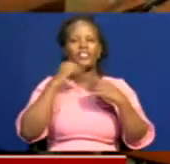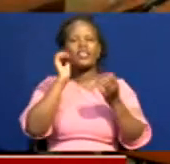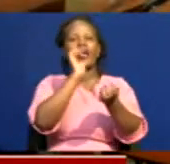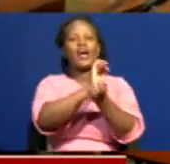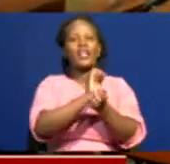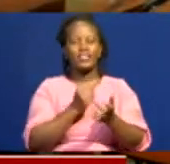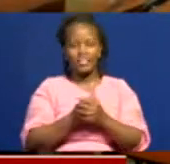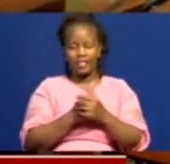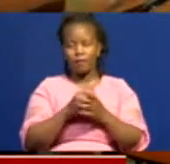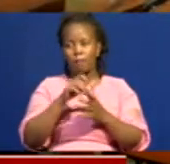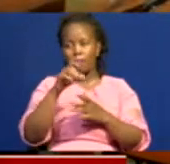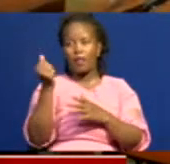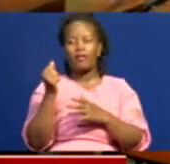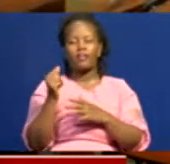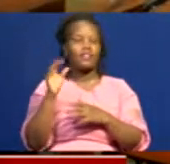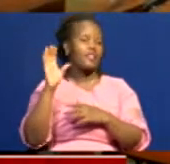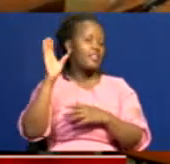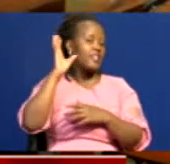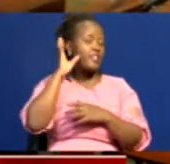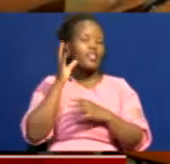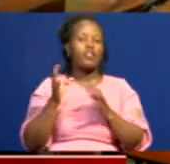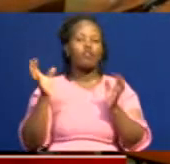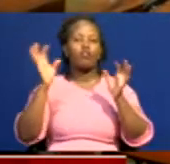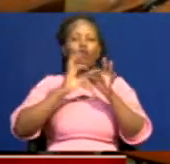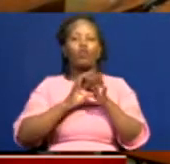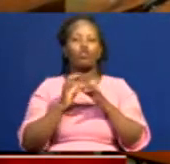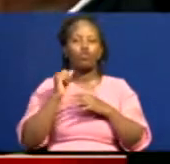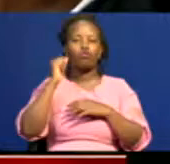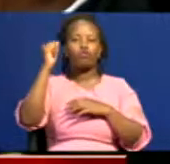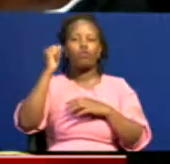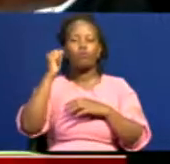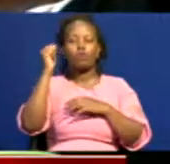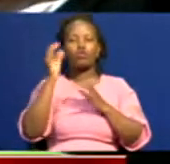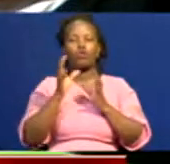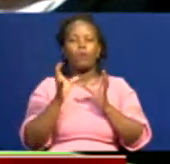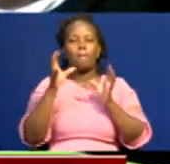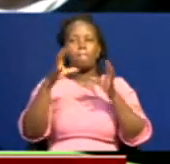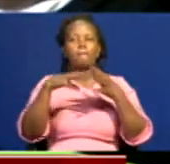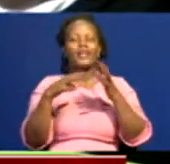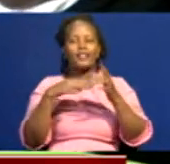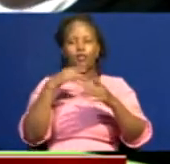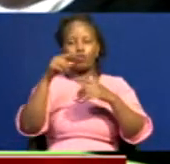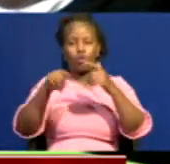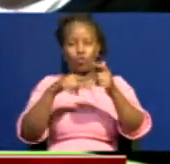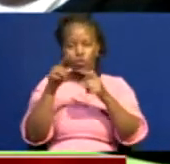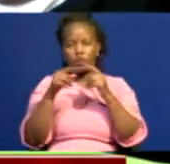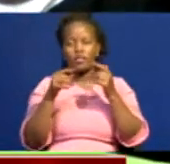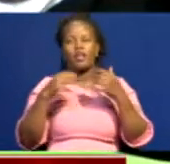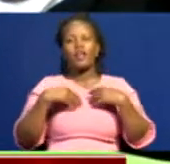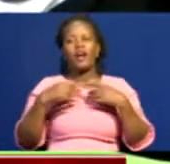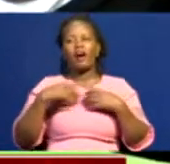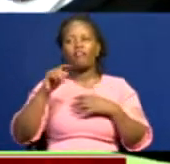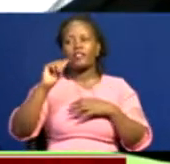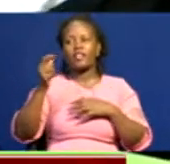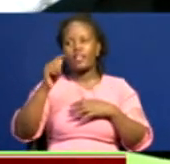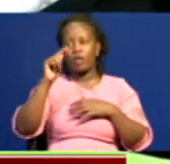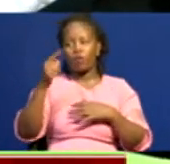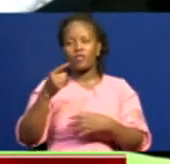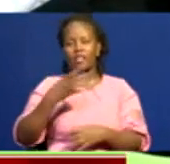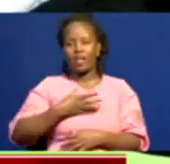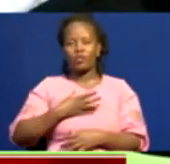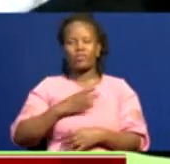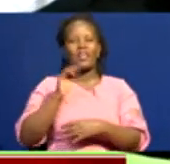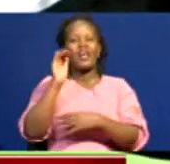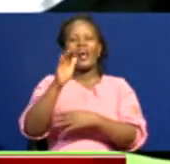of the coalition of political parties continued before a three-bench judge led by Justice Jairus Ngaya, with Kenya Kwanza councils calling for the dismissal of